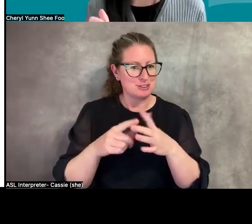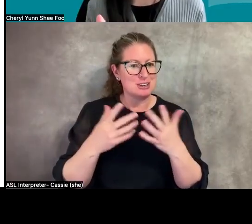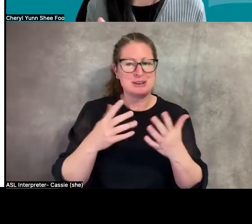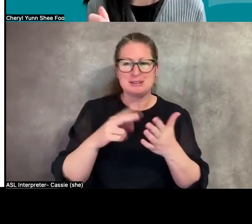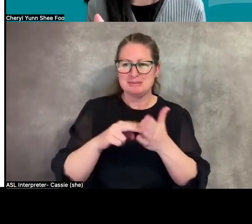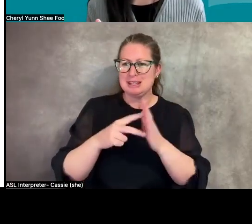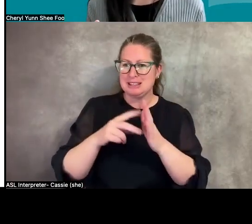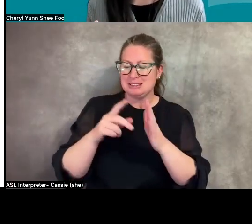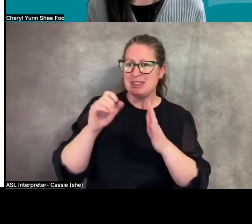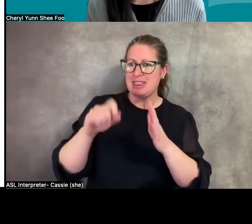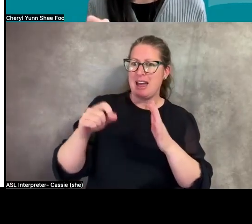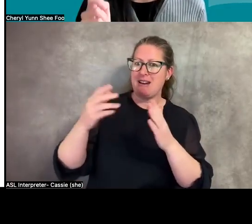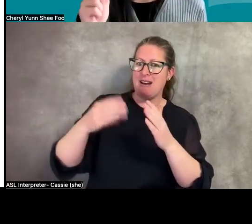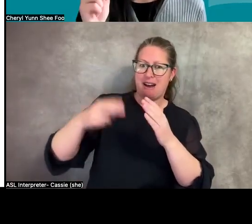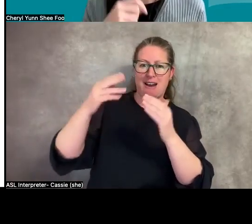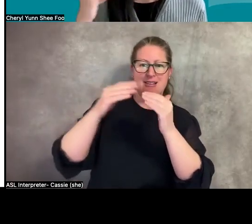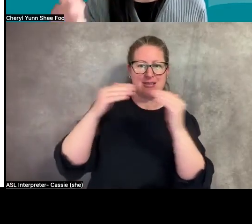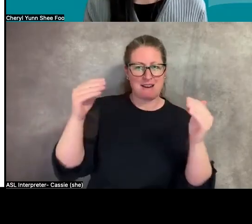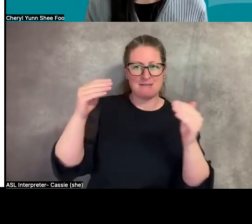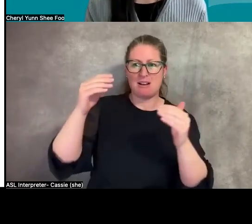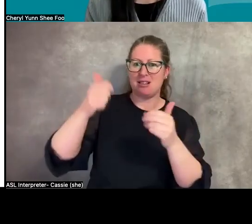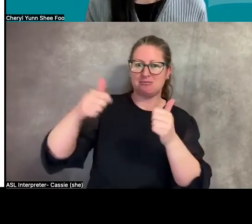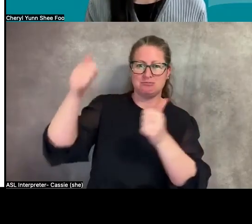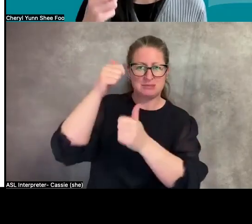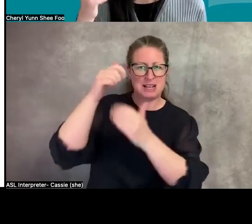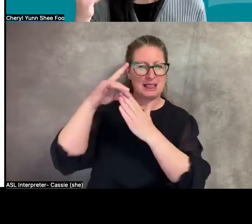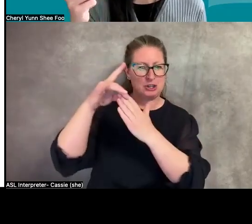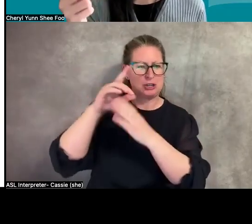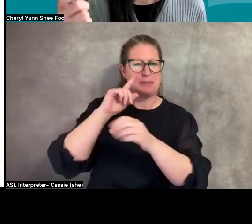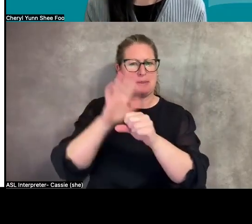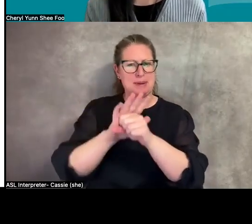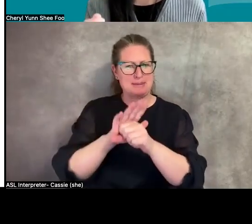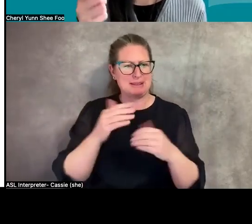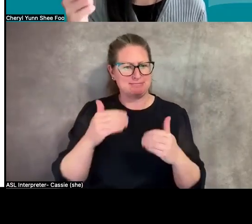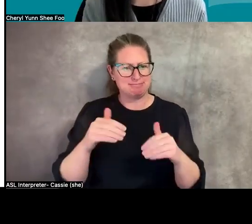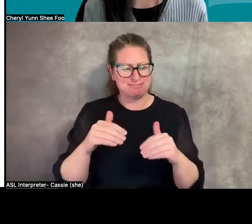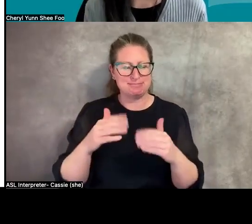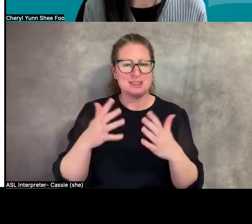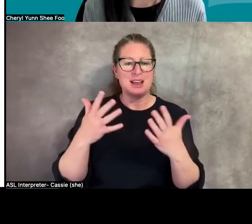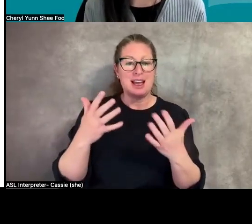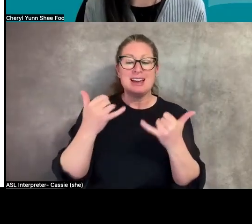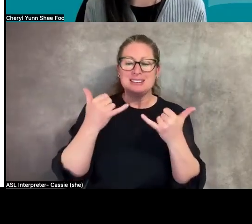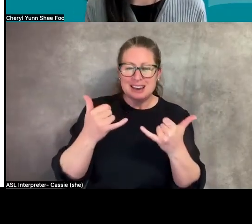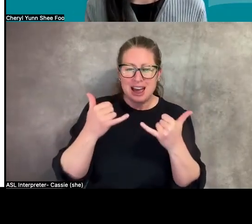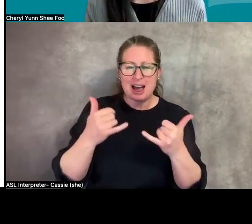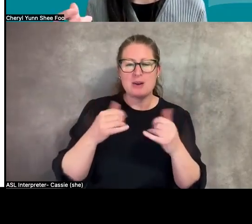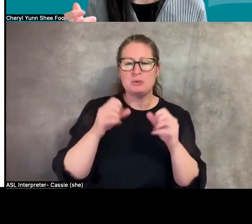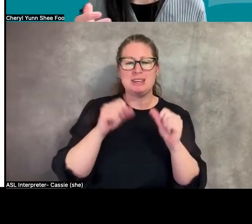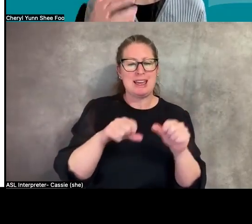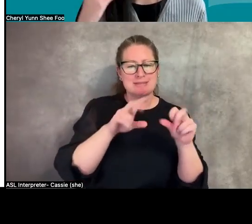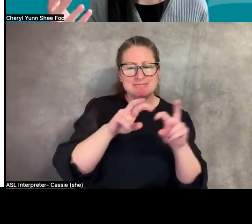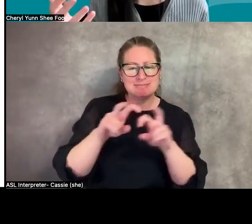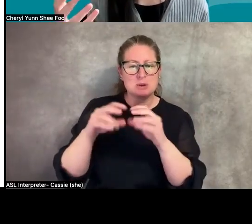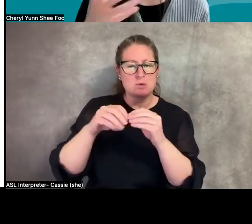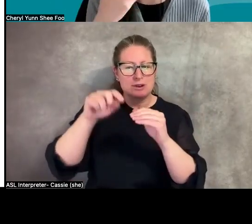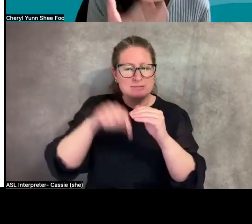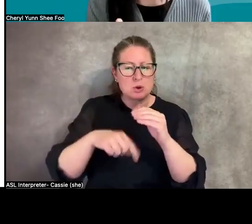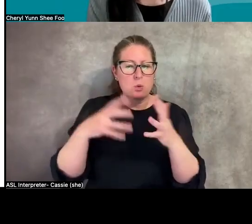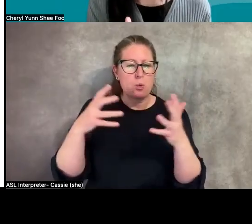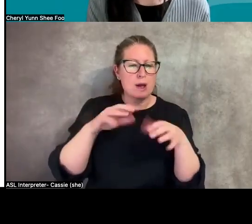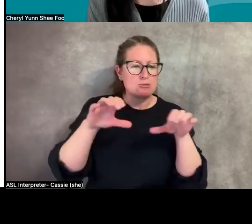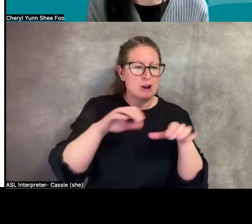that level of commitment. And then now it's about knowing what the practice gaps are and what